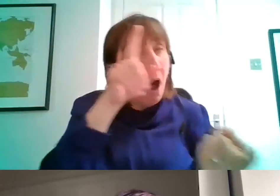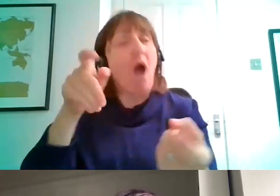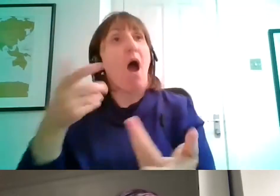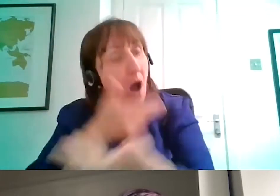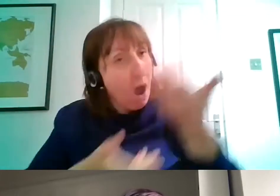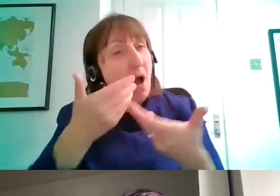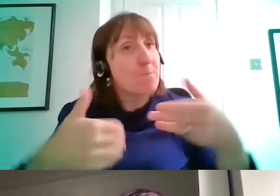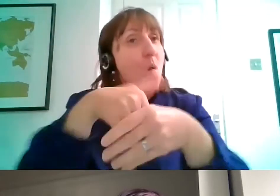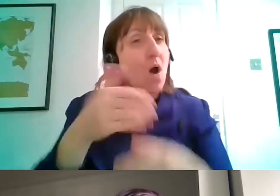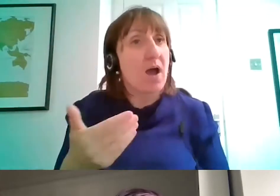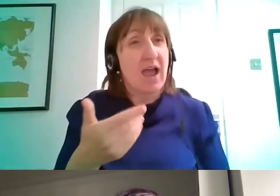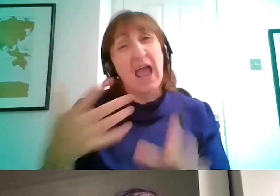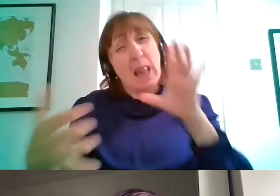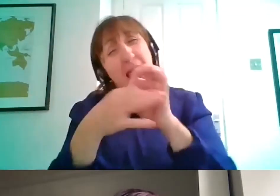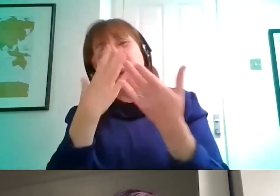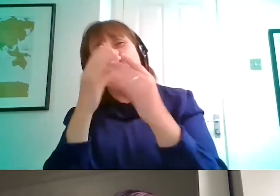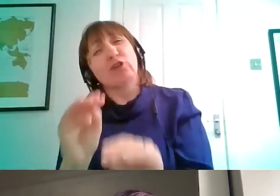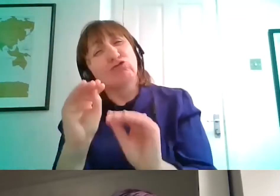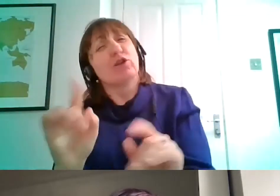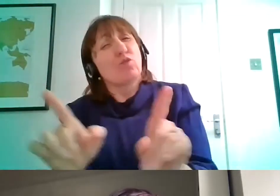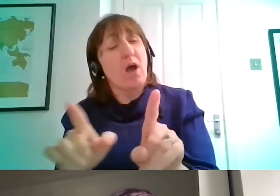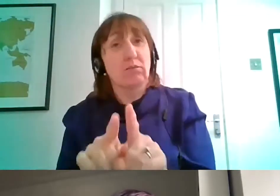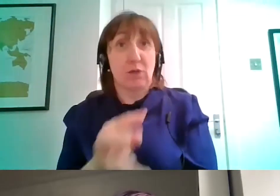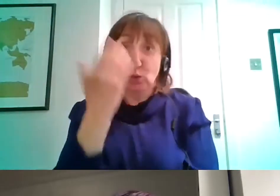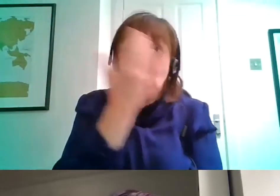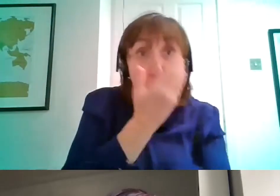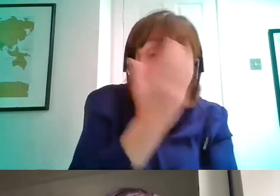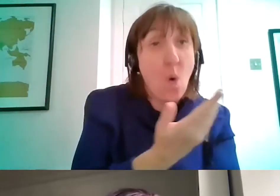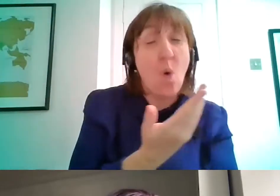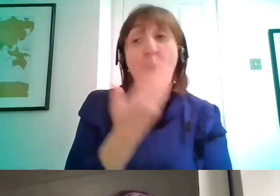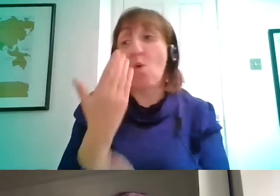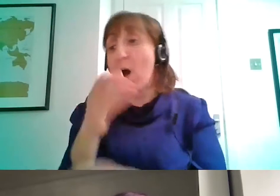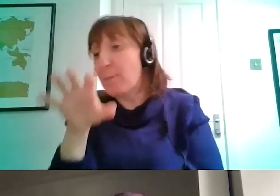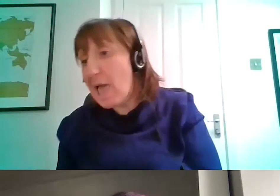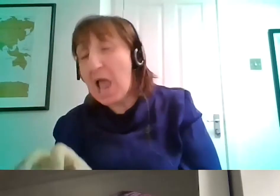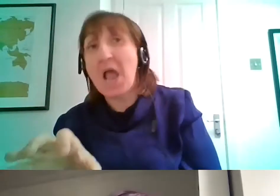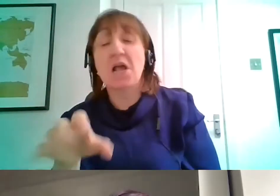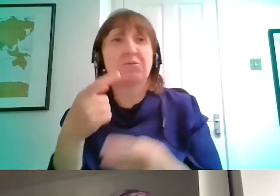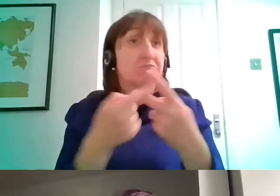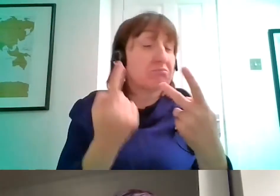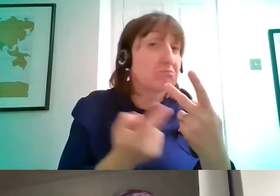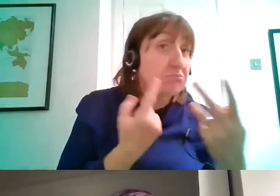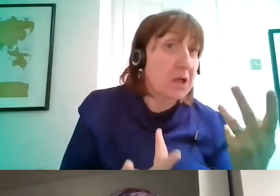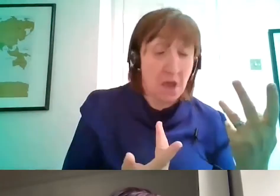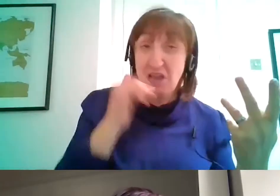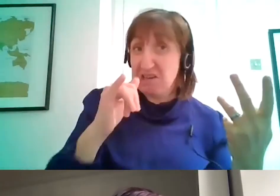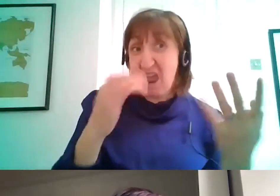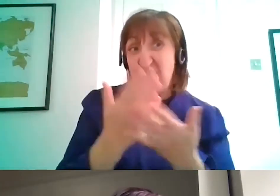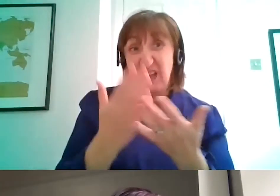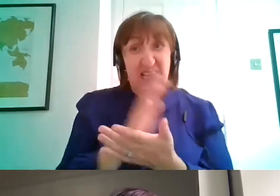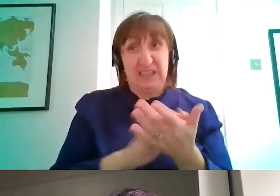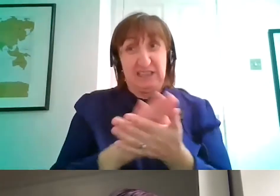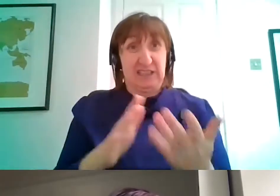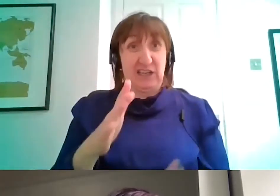And again, linking to education in schools, in workplaces, yeah, just kind of, not to make it